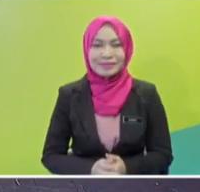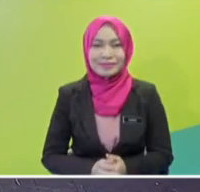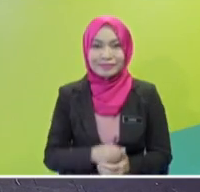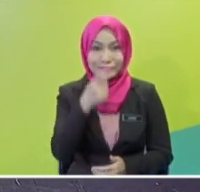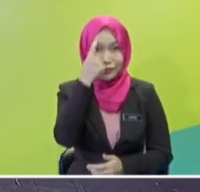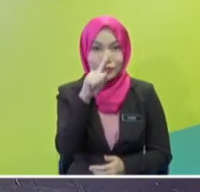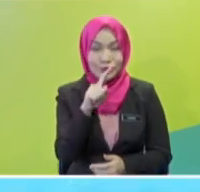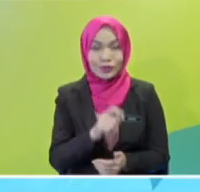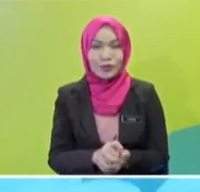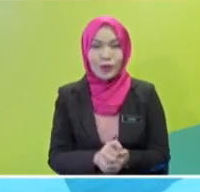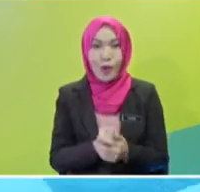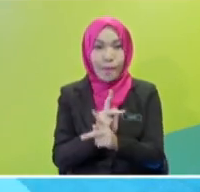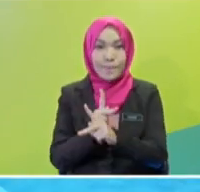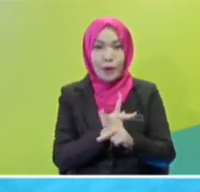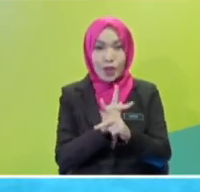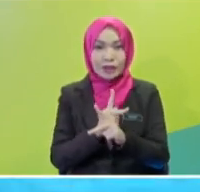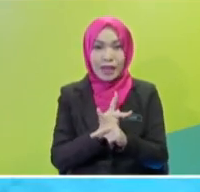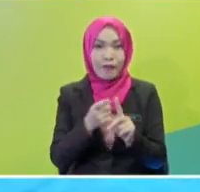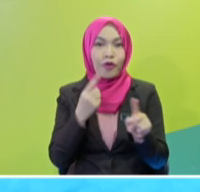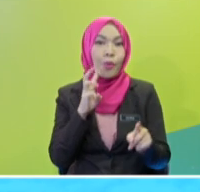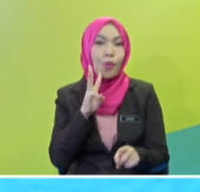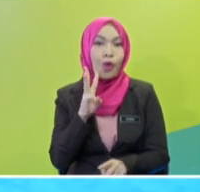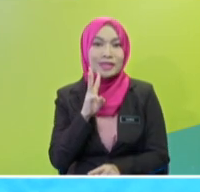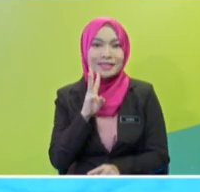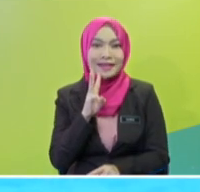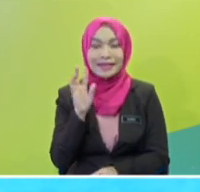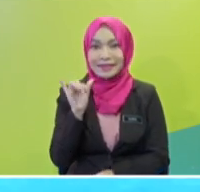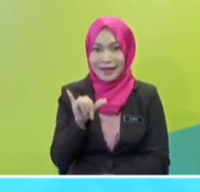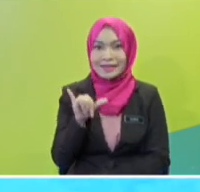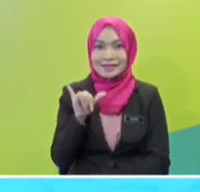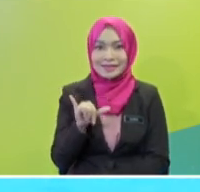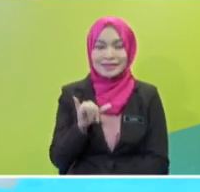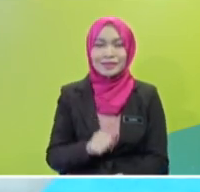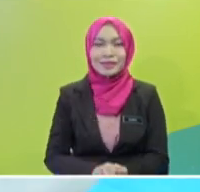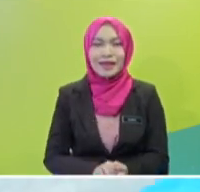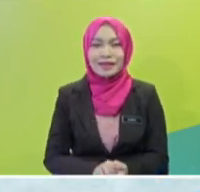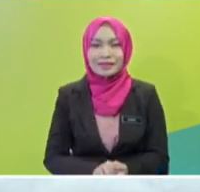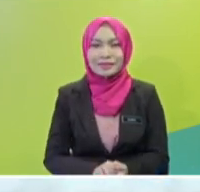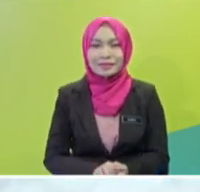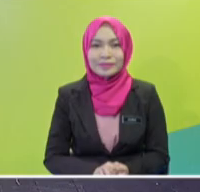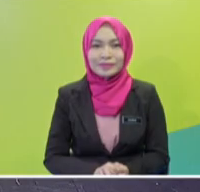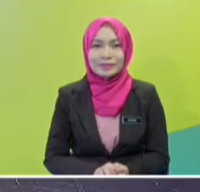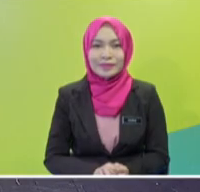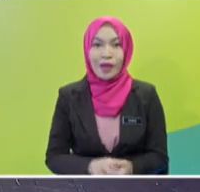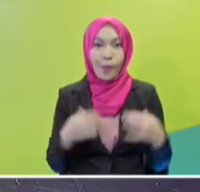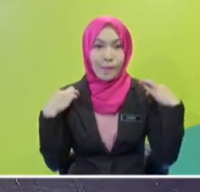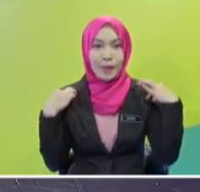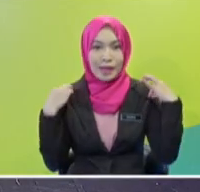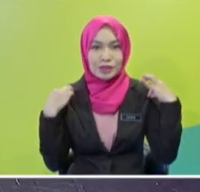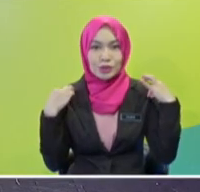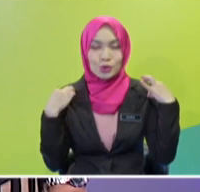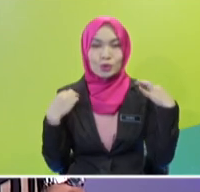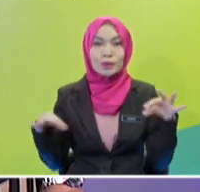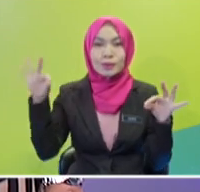then, one more. We wear different clothes for different occasions and places. Yes. For example,